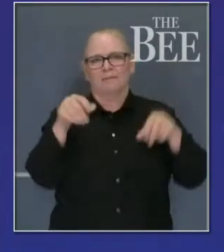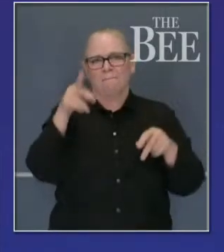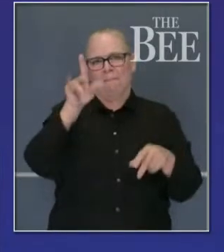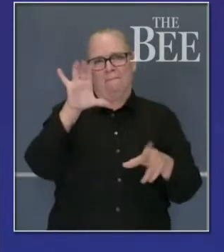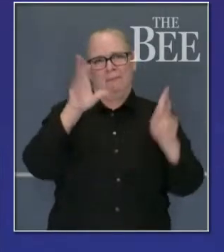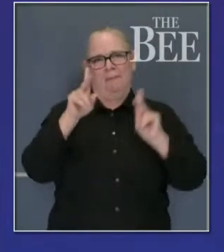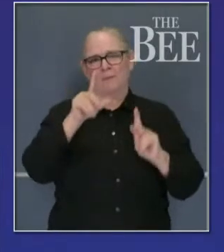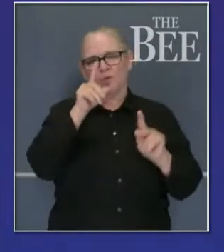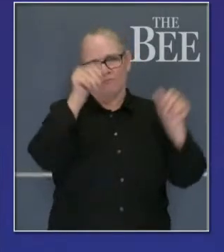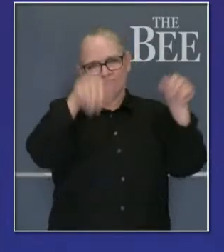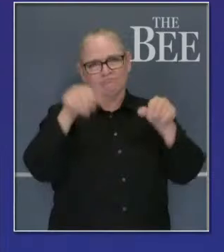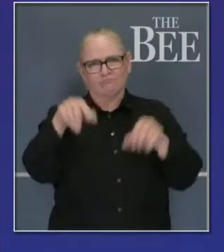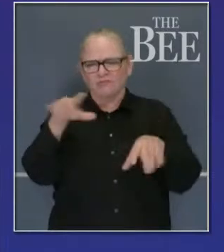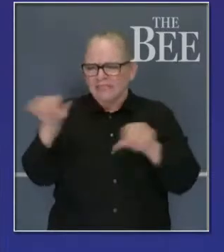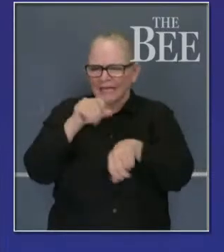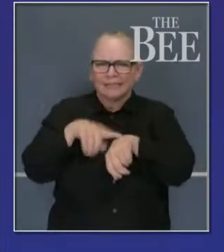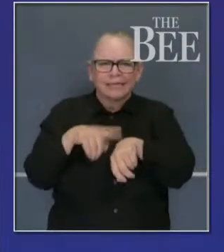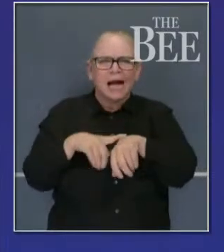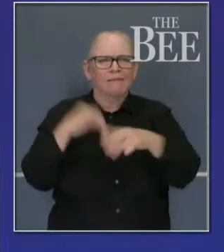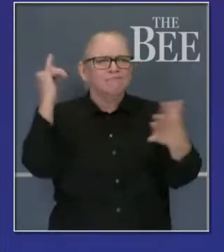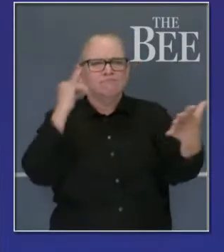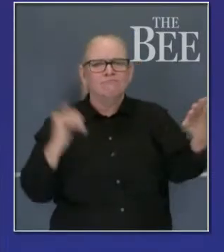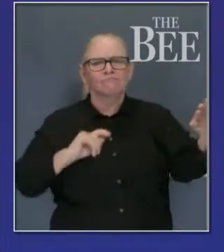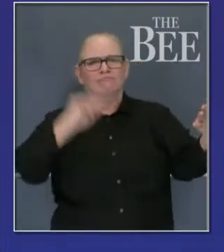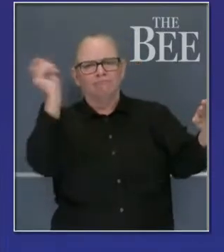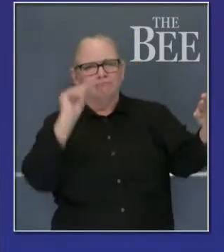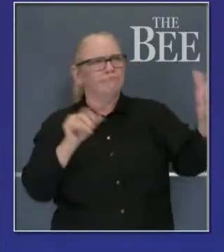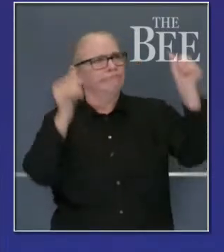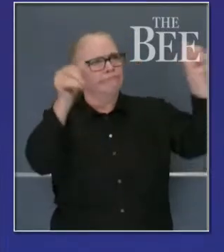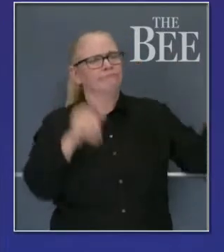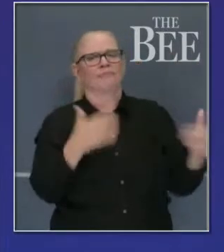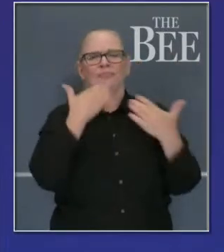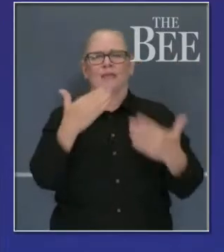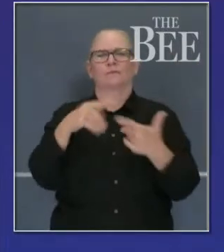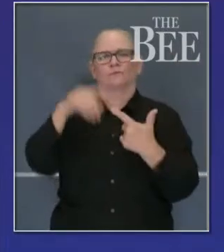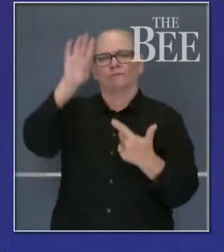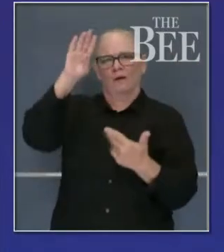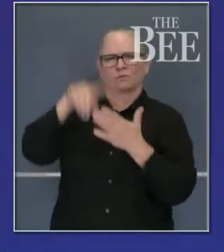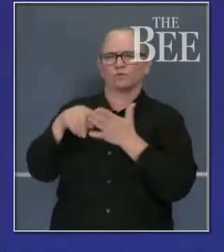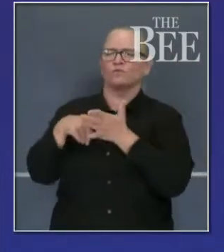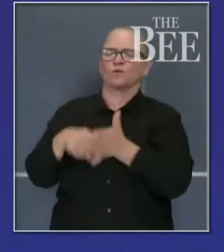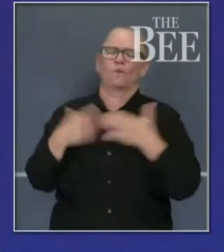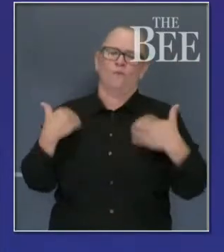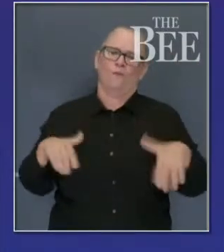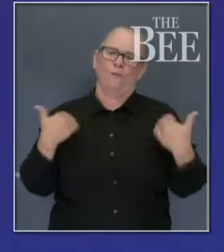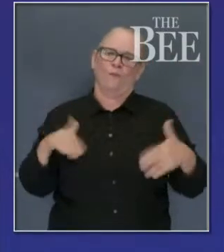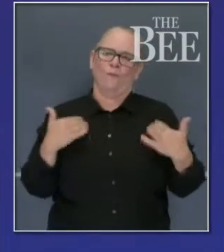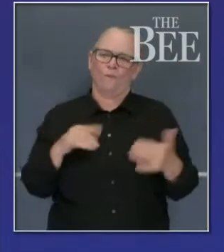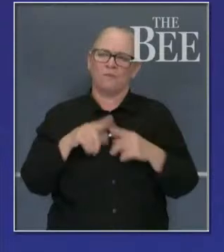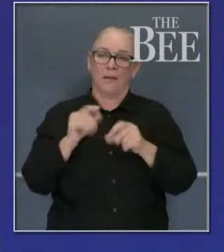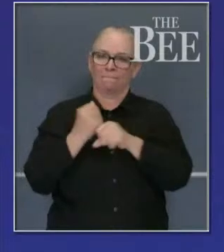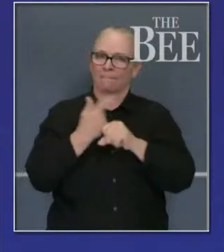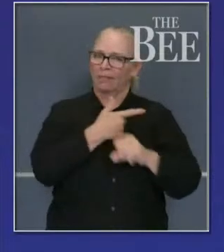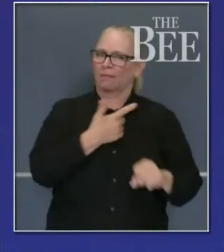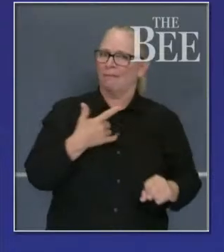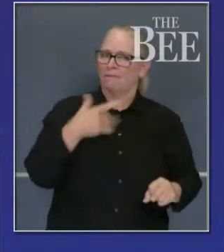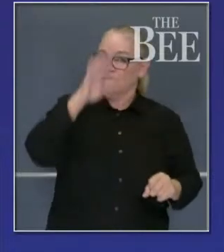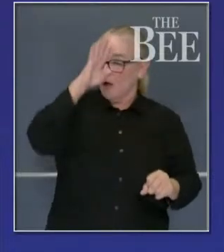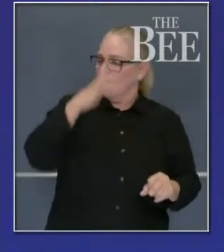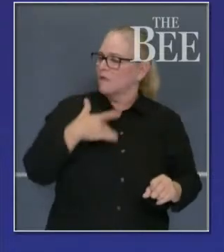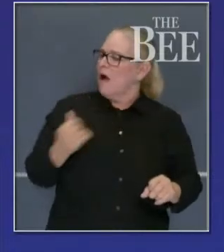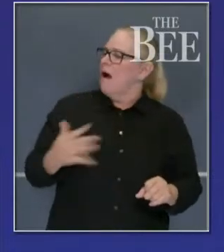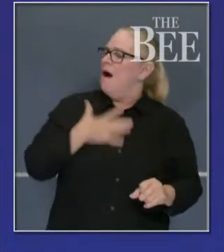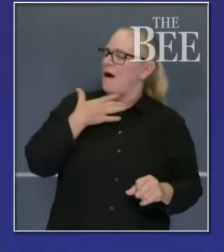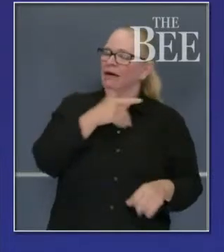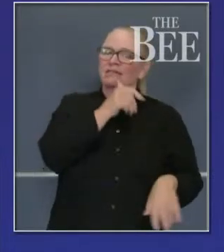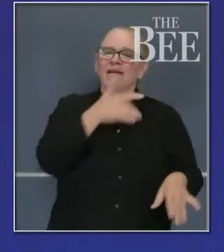time to thank their first responders, these heroes. It makes a big difference to their morale. And it's just a point of